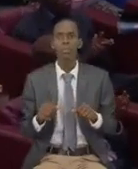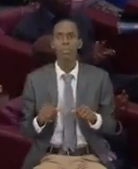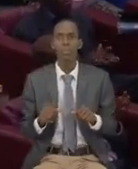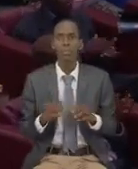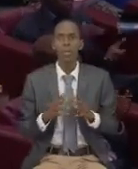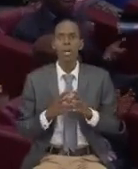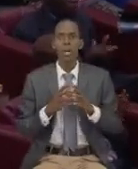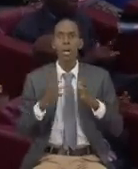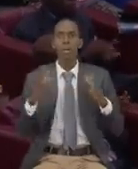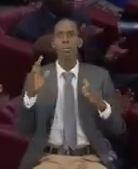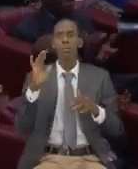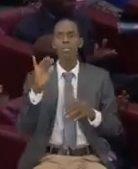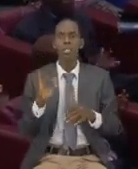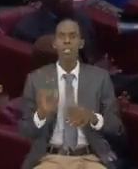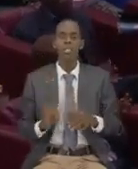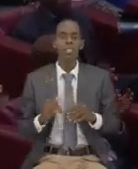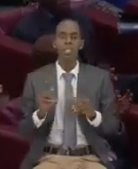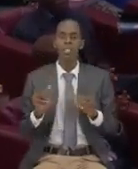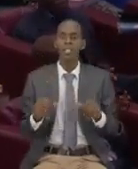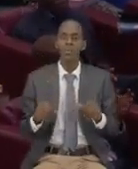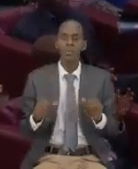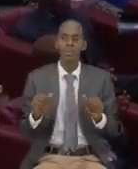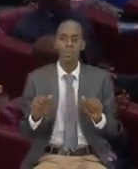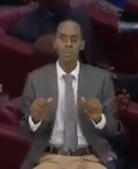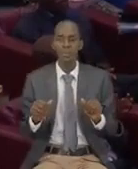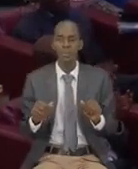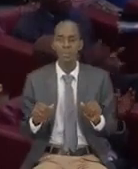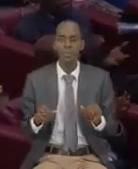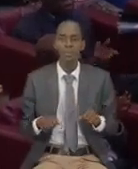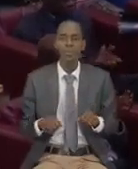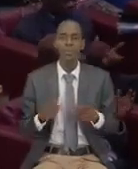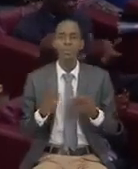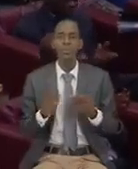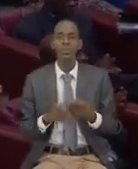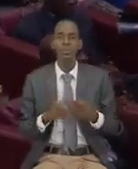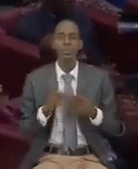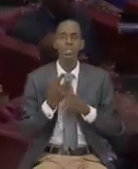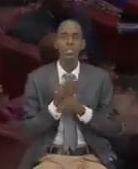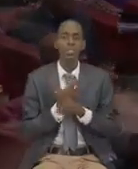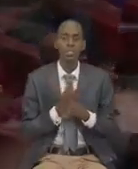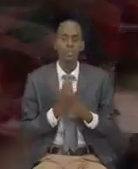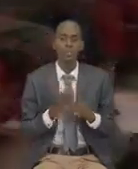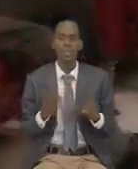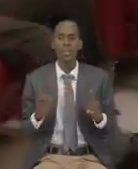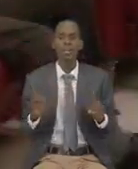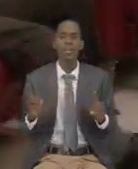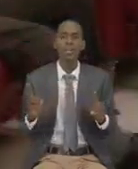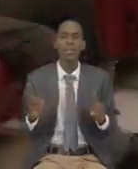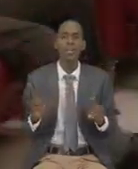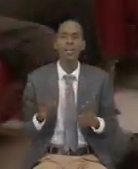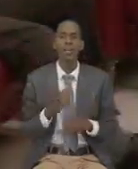He's able, Oh, to deliver